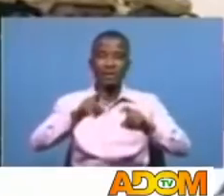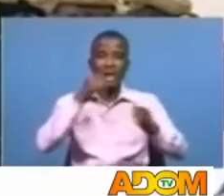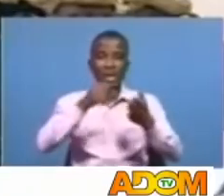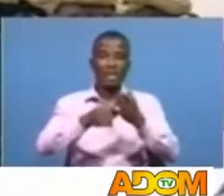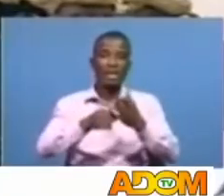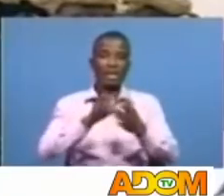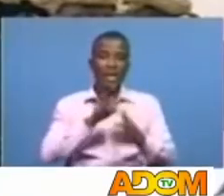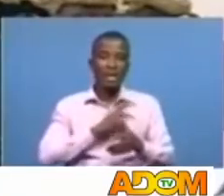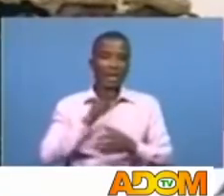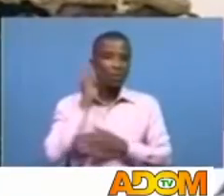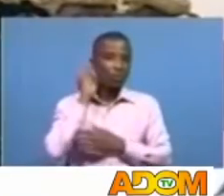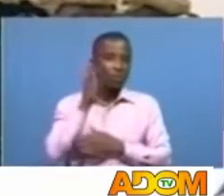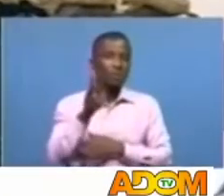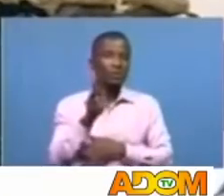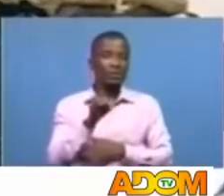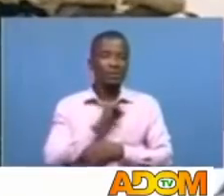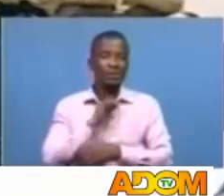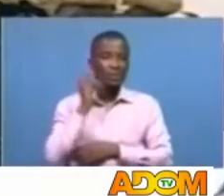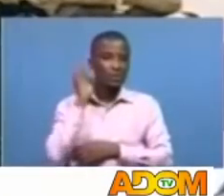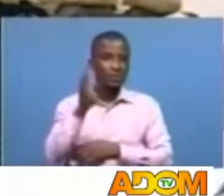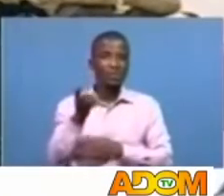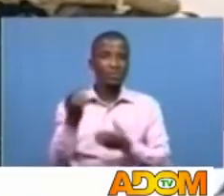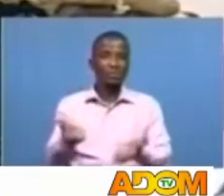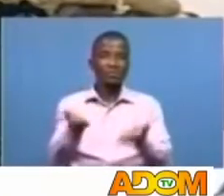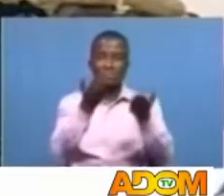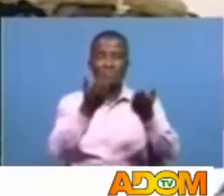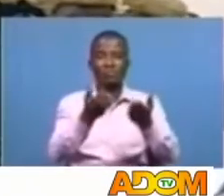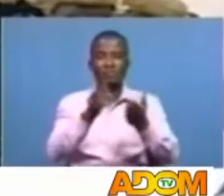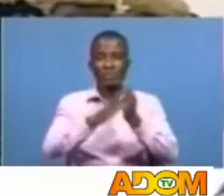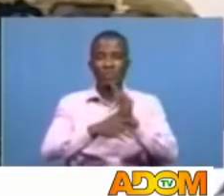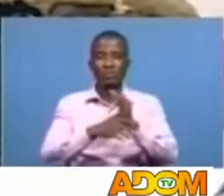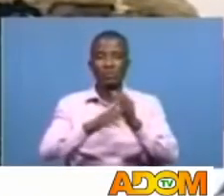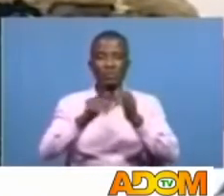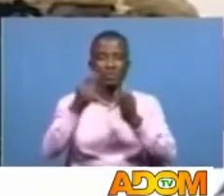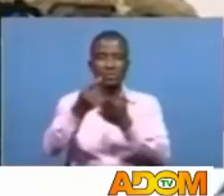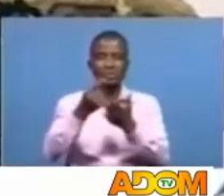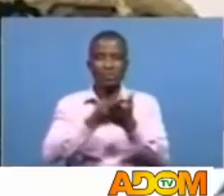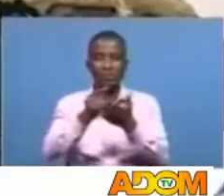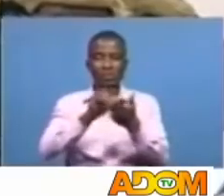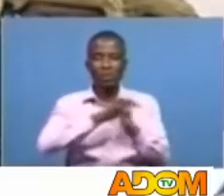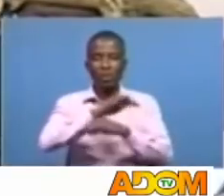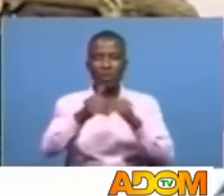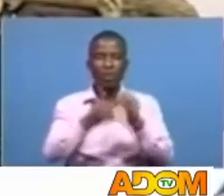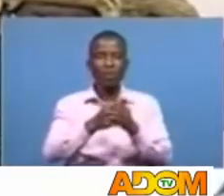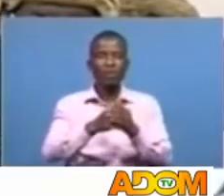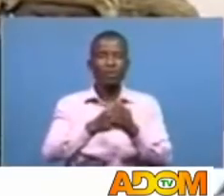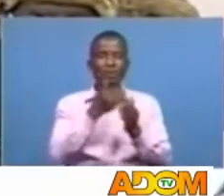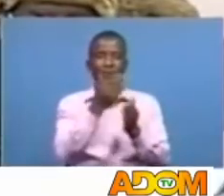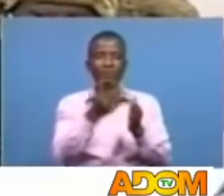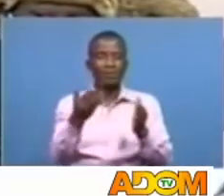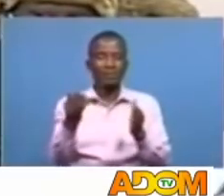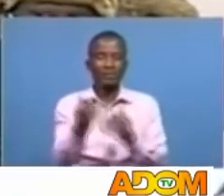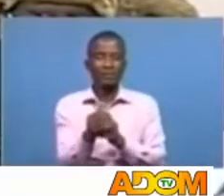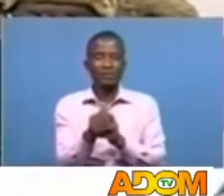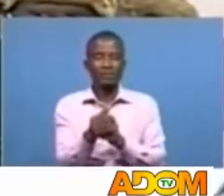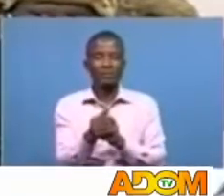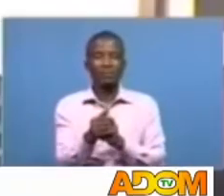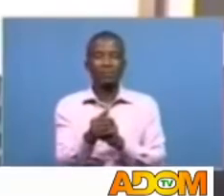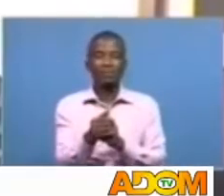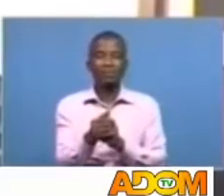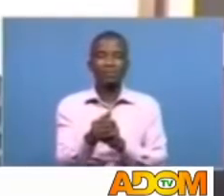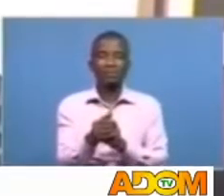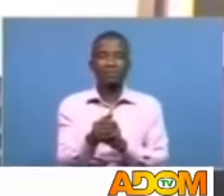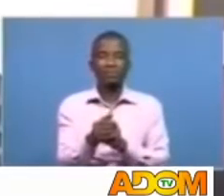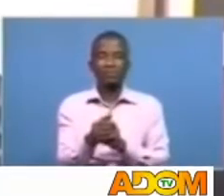my counsel, seek leave of this honorable court to refer to all processes filed in this case up to the date of the hearing of